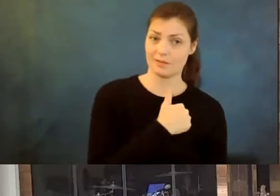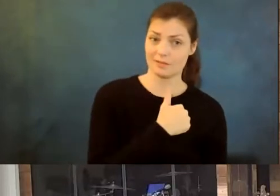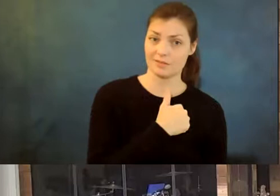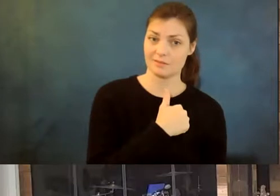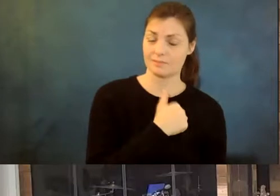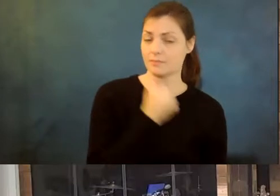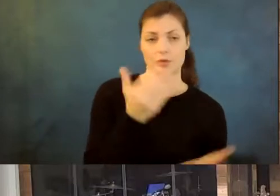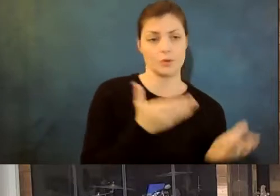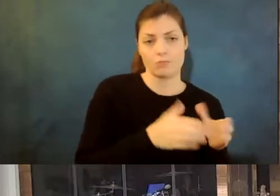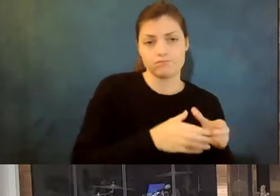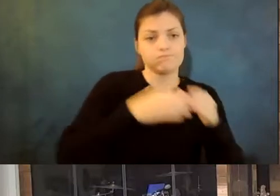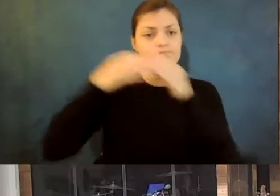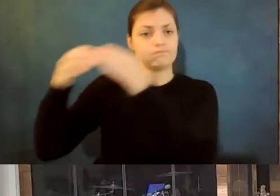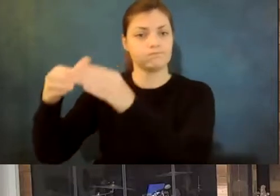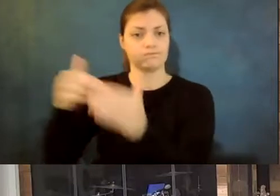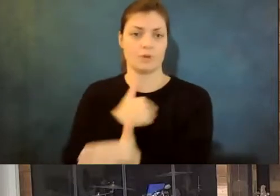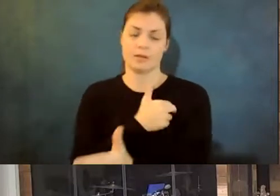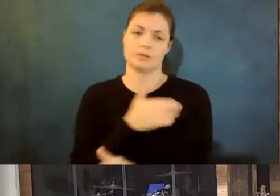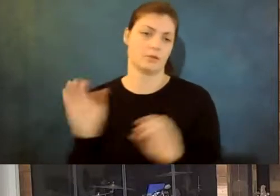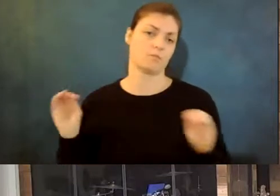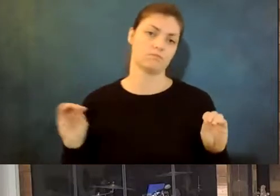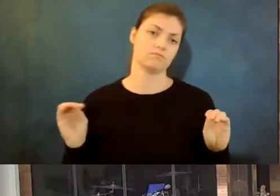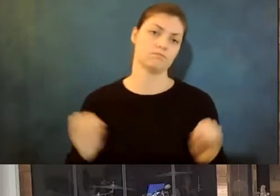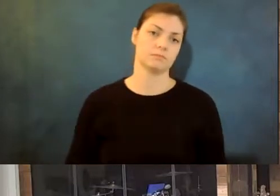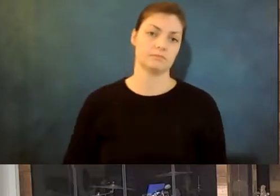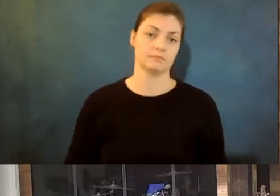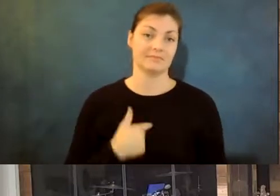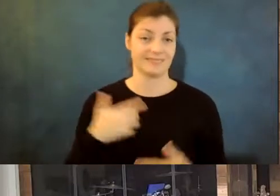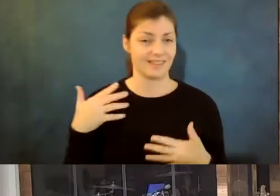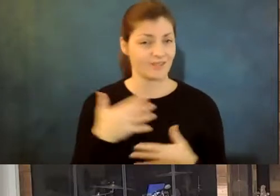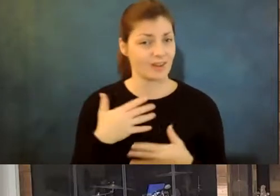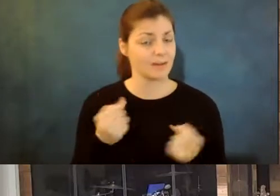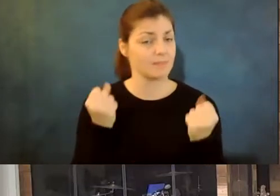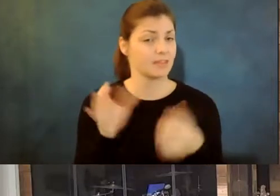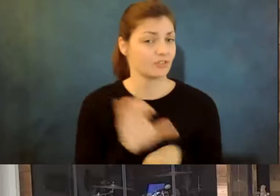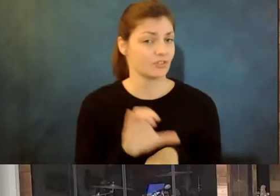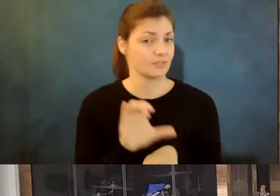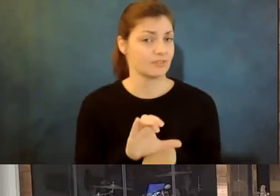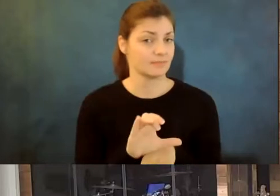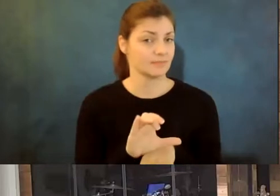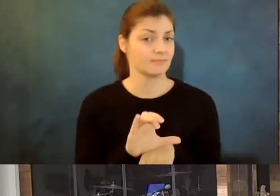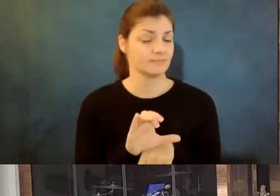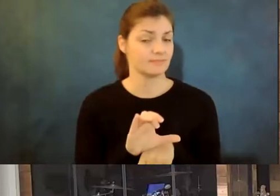"do not bring us up from here." See, I fear that a lot of churches,